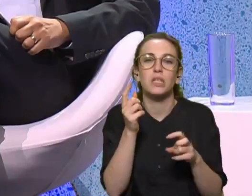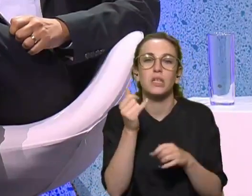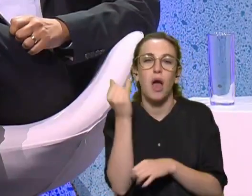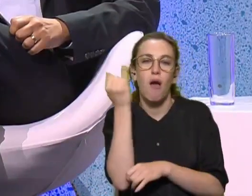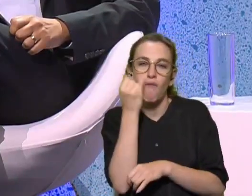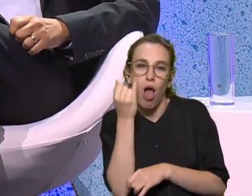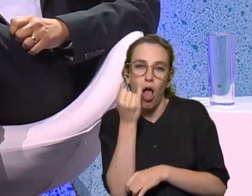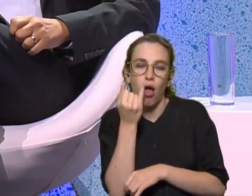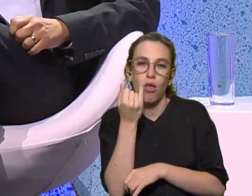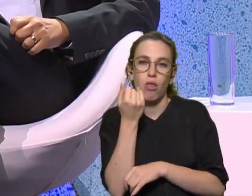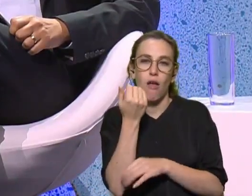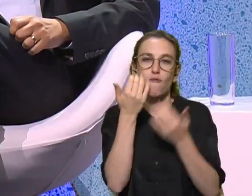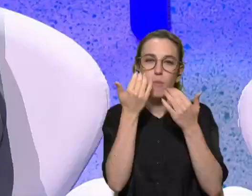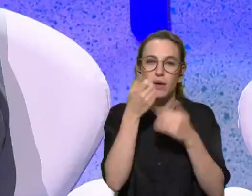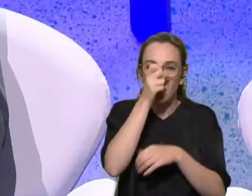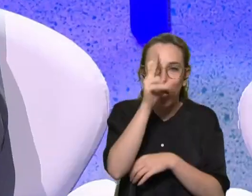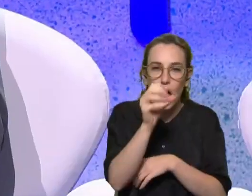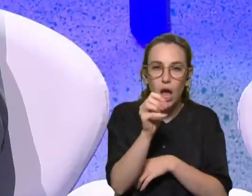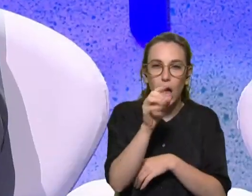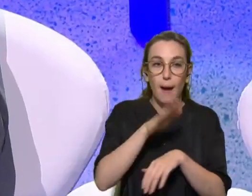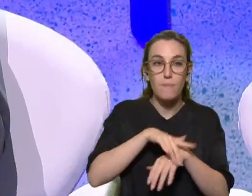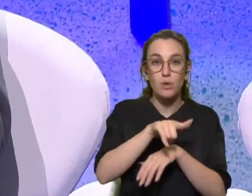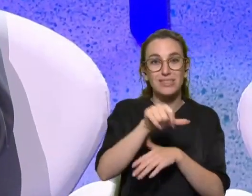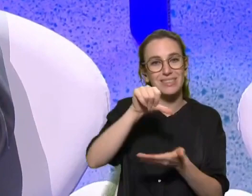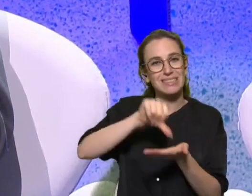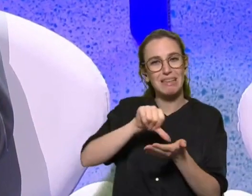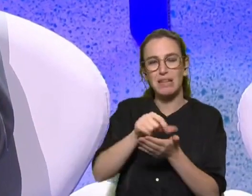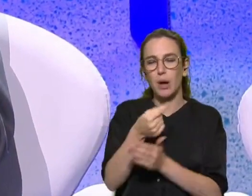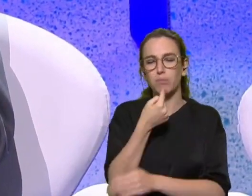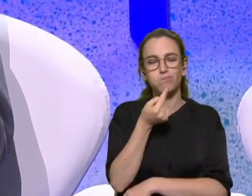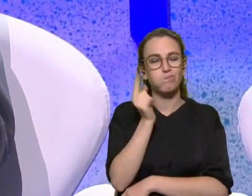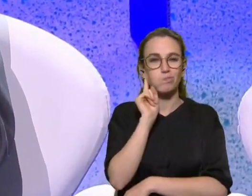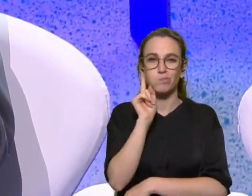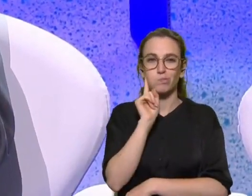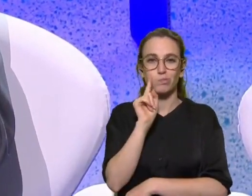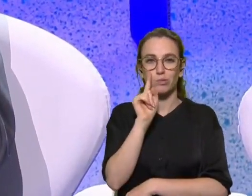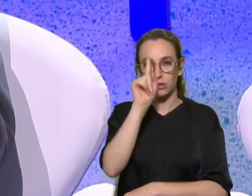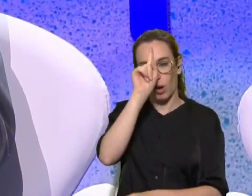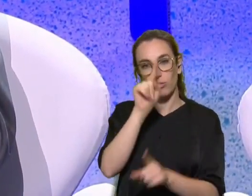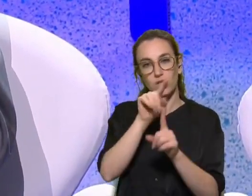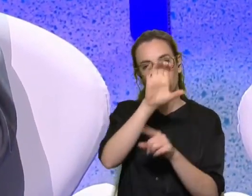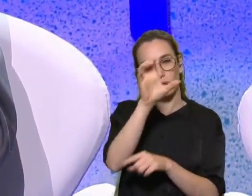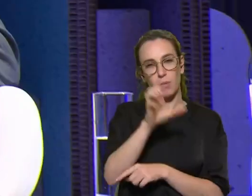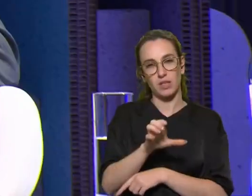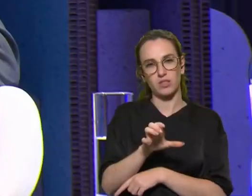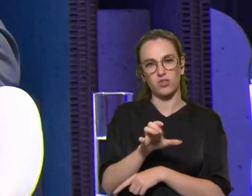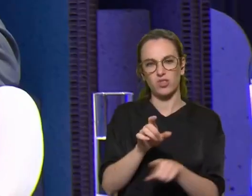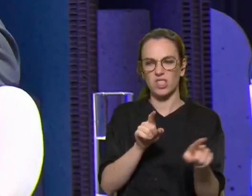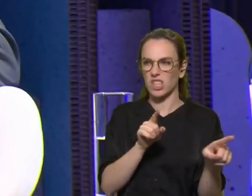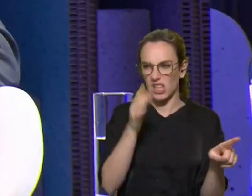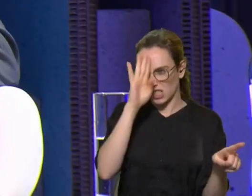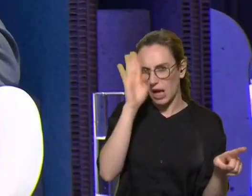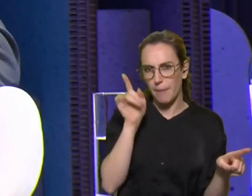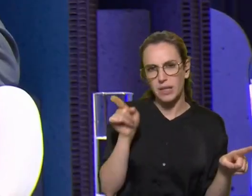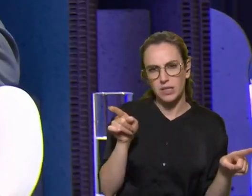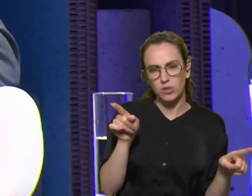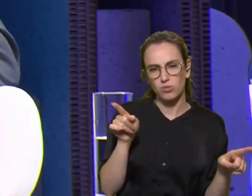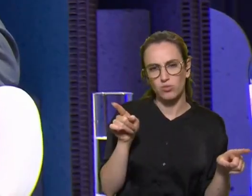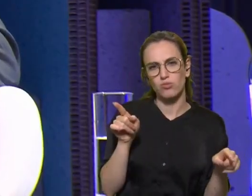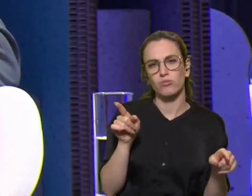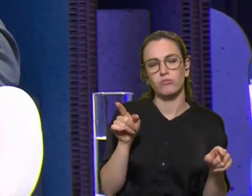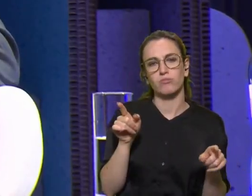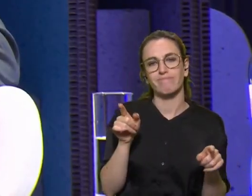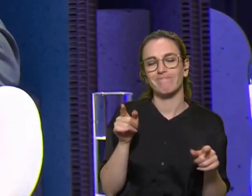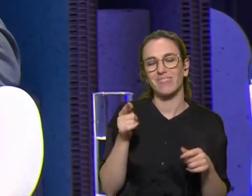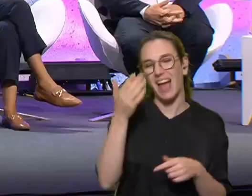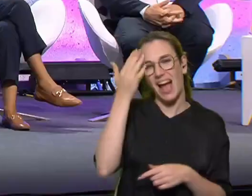is why this is vital for the country. And are people, is the